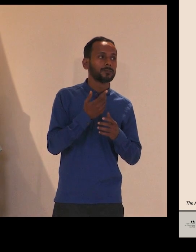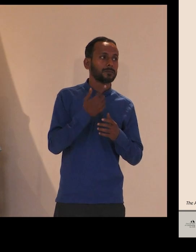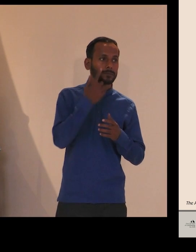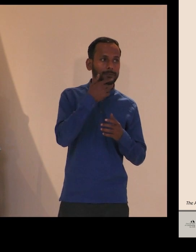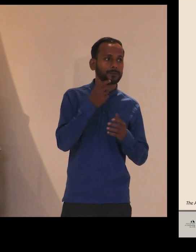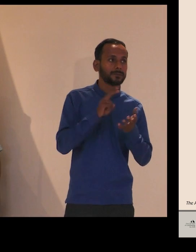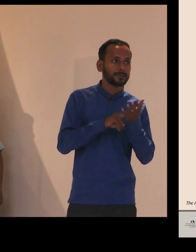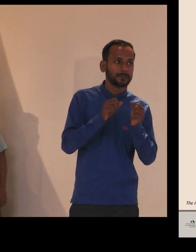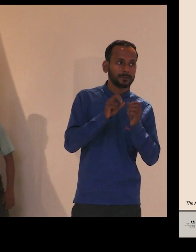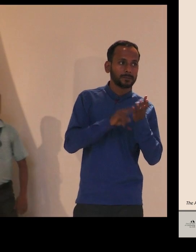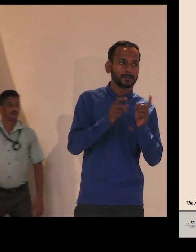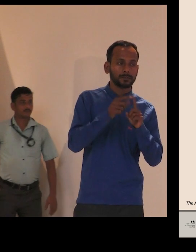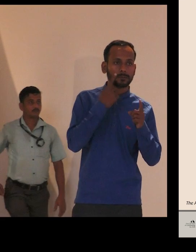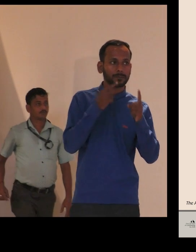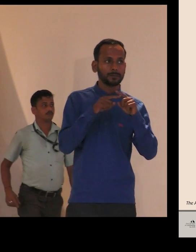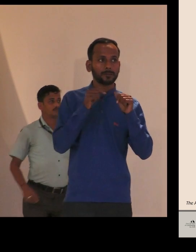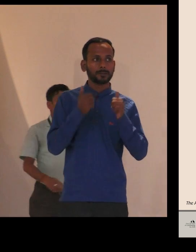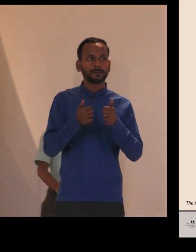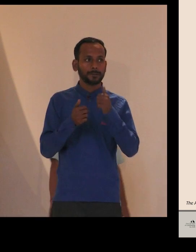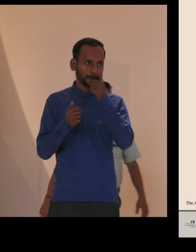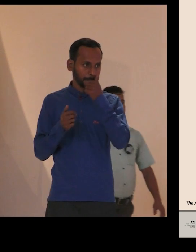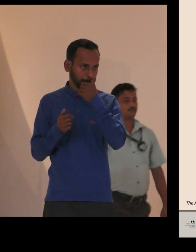Namita. You want to go?